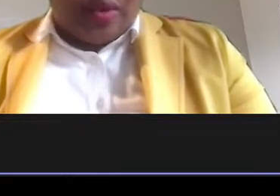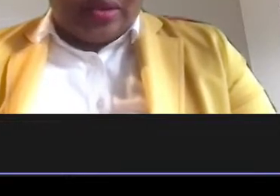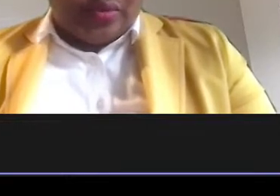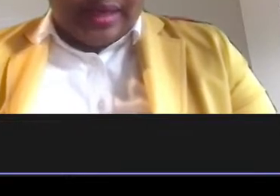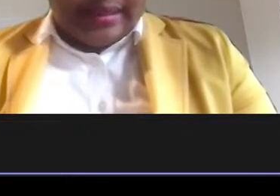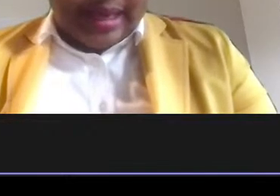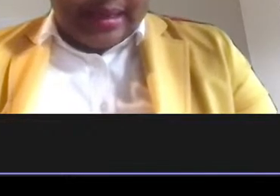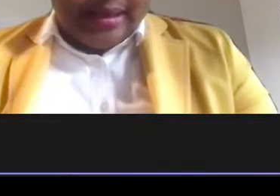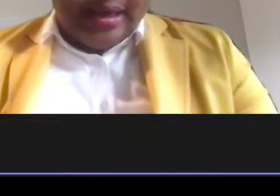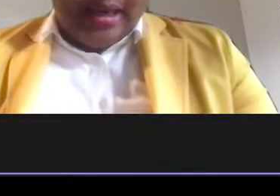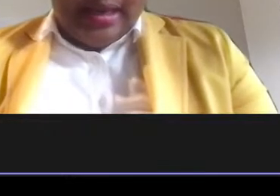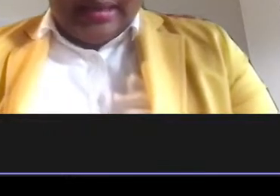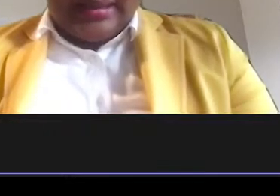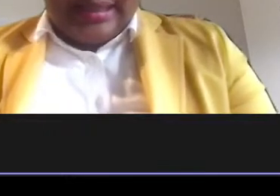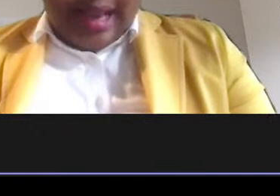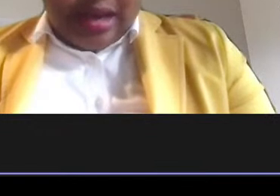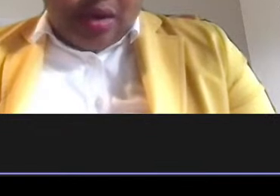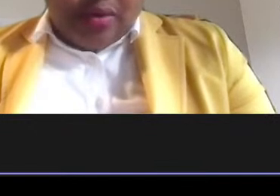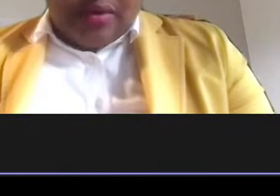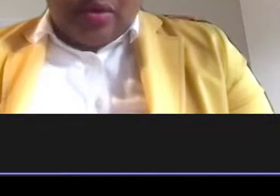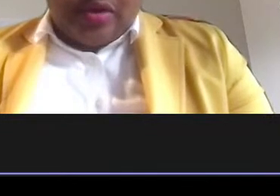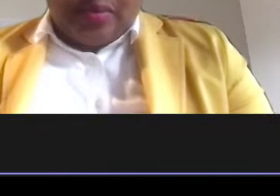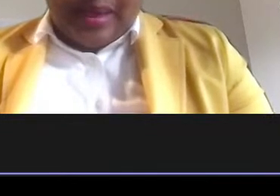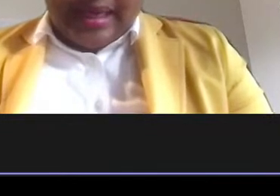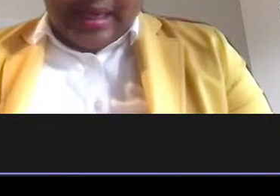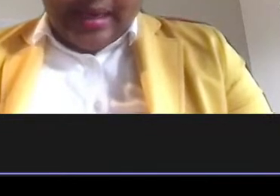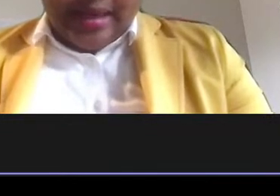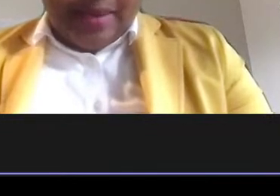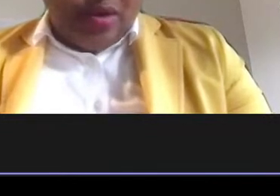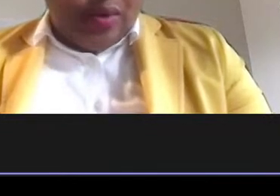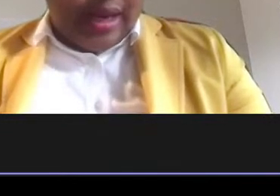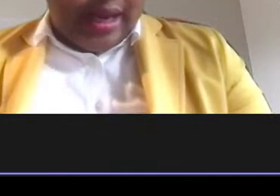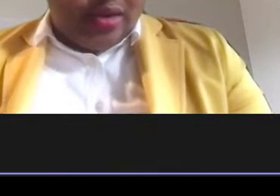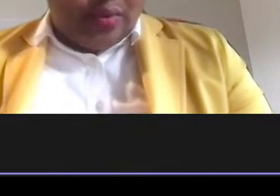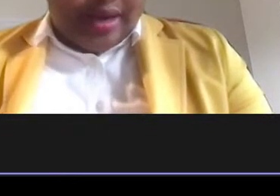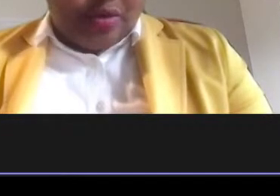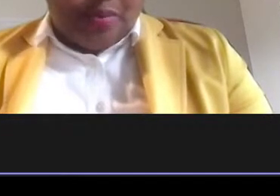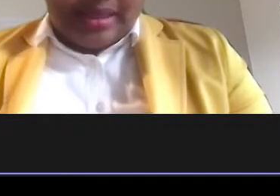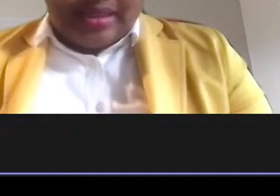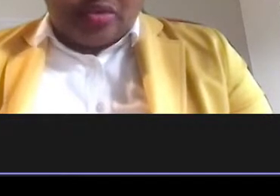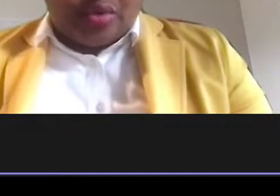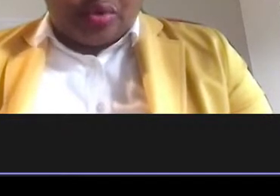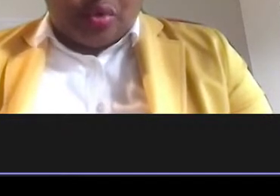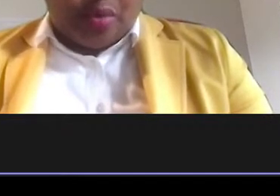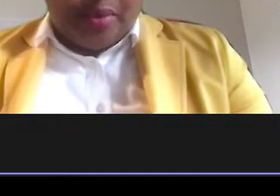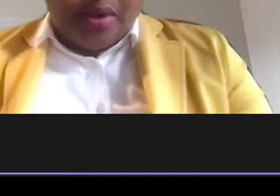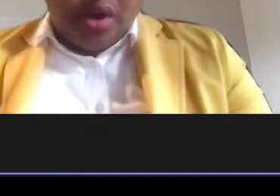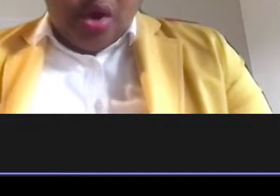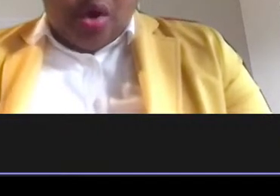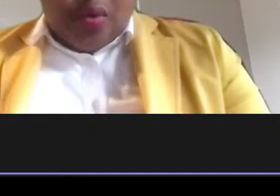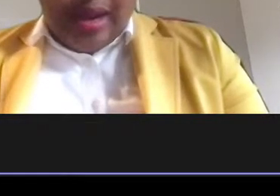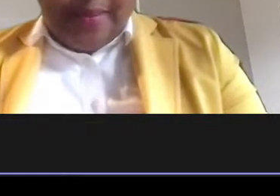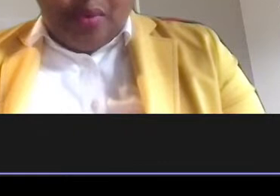kwabantu KwaZulu-Natal. Sihlalo ohloniphekile namalunga endlu kanye nomphathiswa